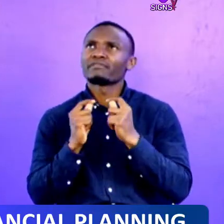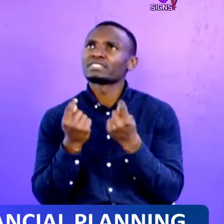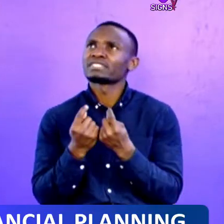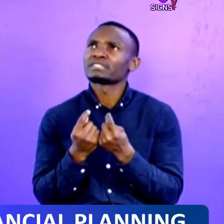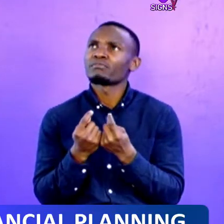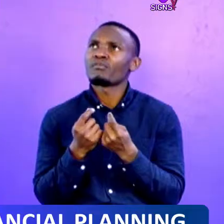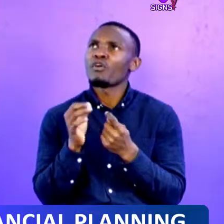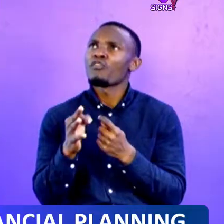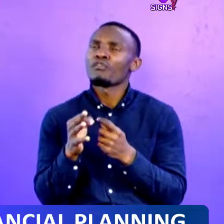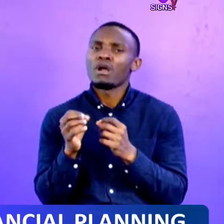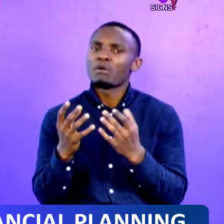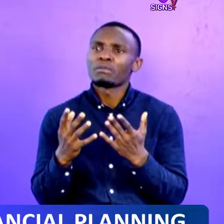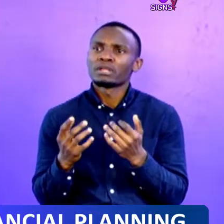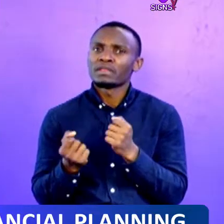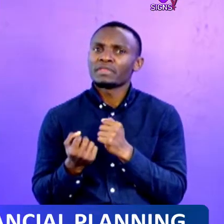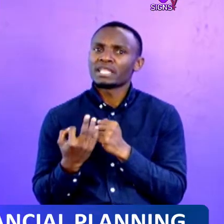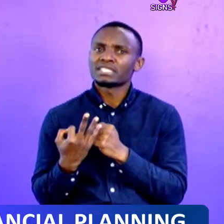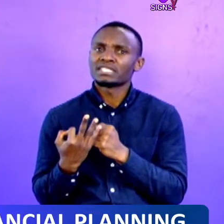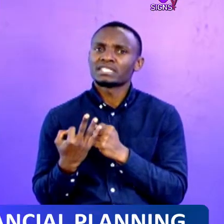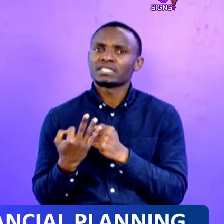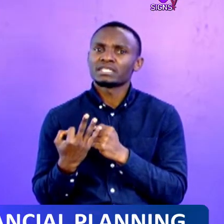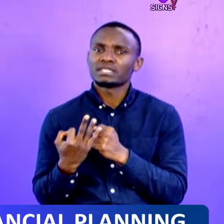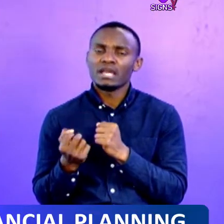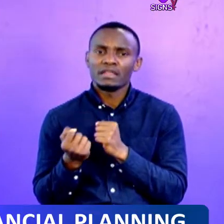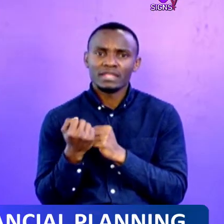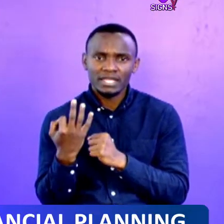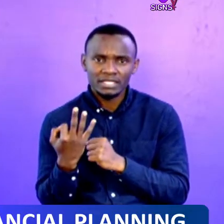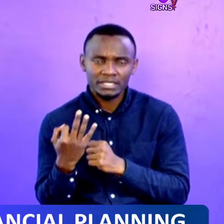13 investment consultants, Yeah.